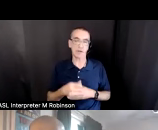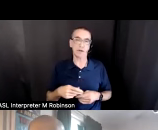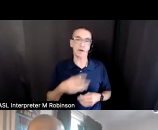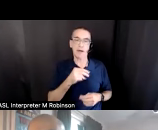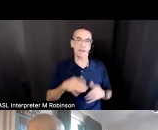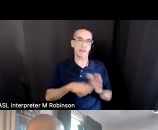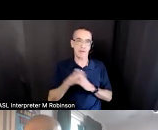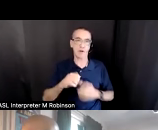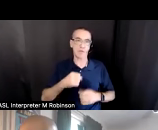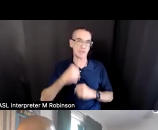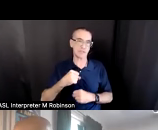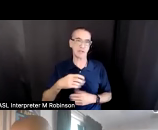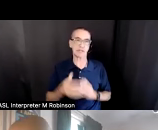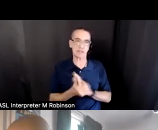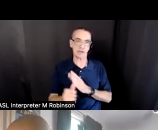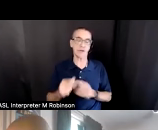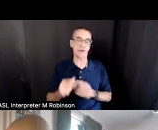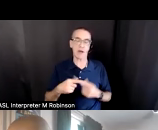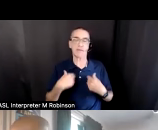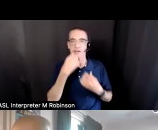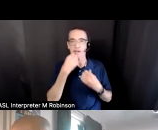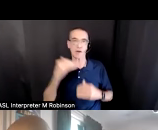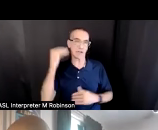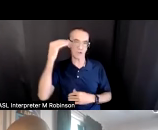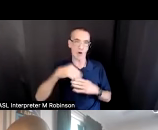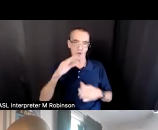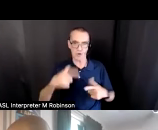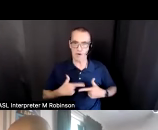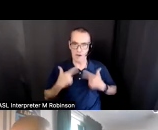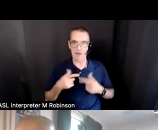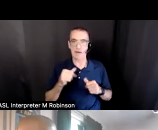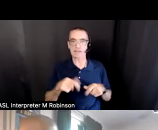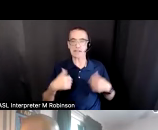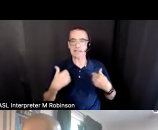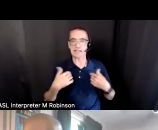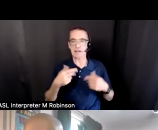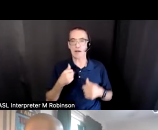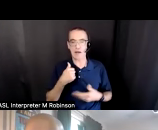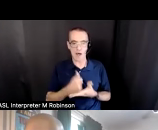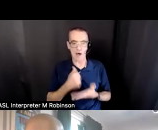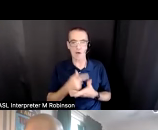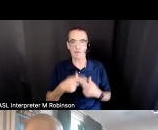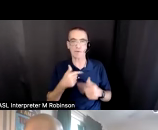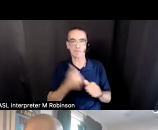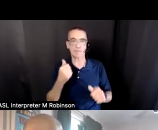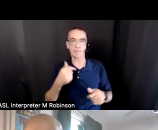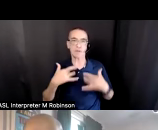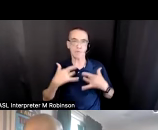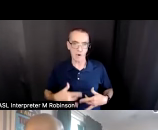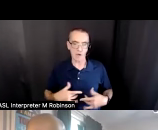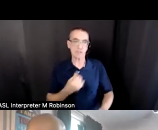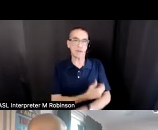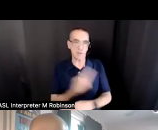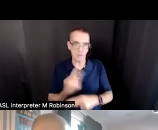resilient skills. Having a caring adult in their life as a teen helps buffer against depression, substance abuse,